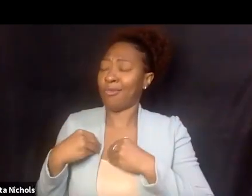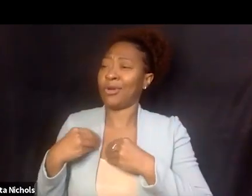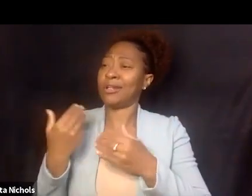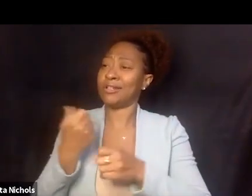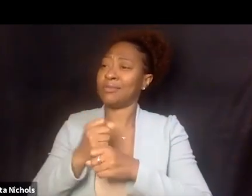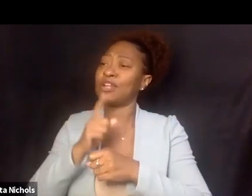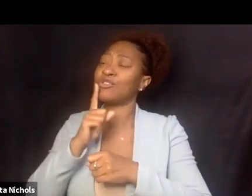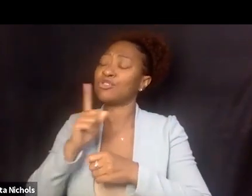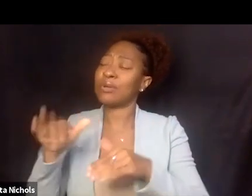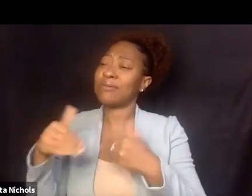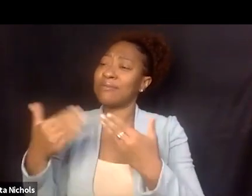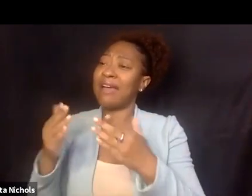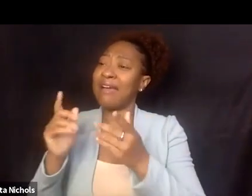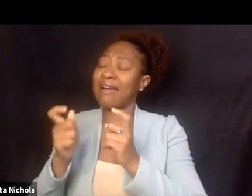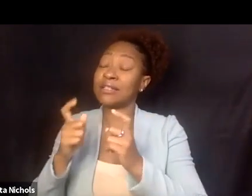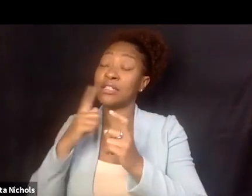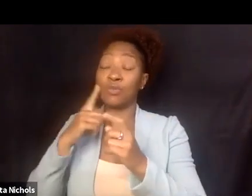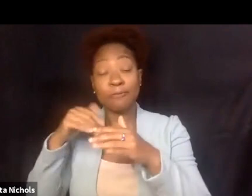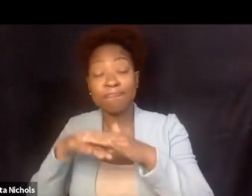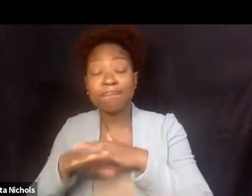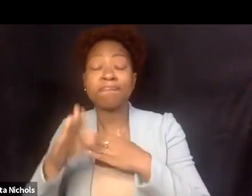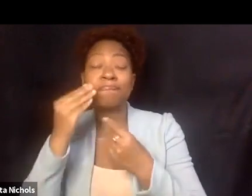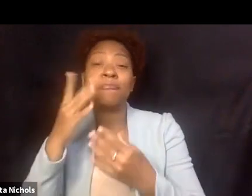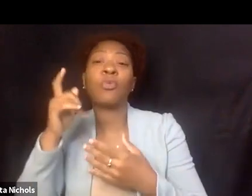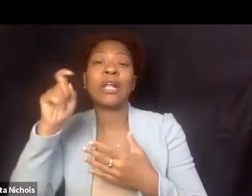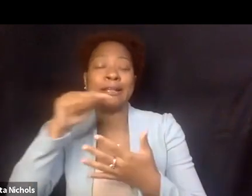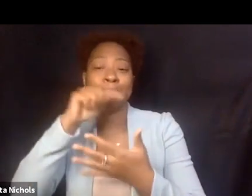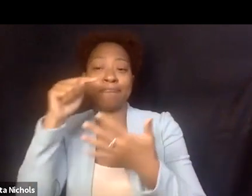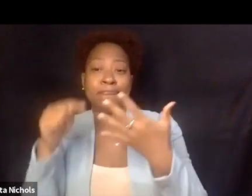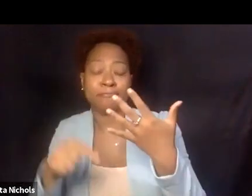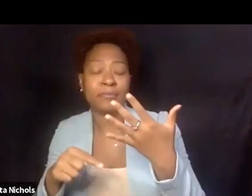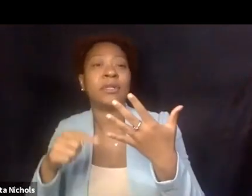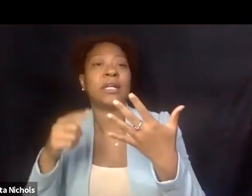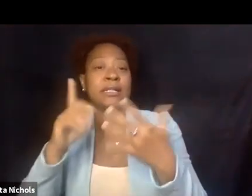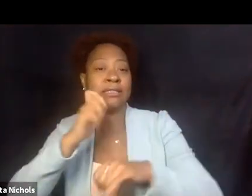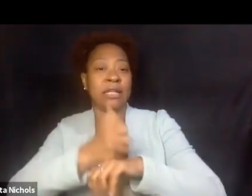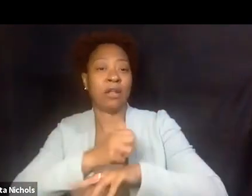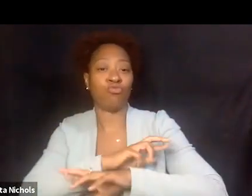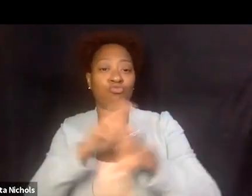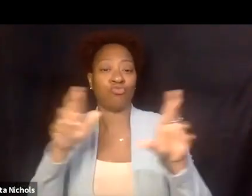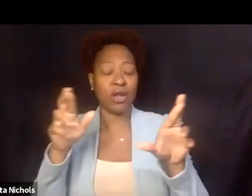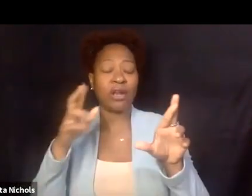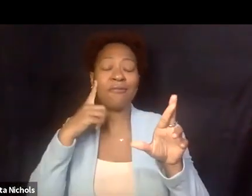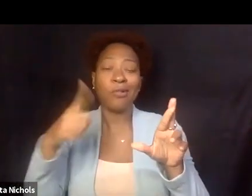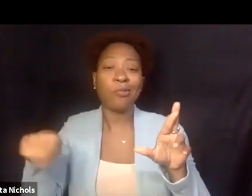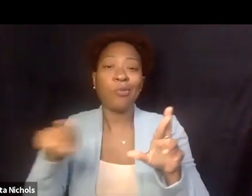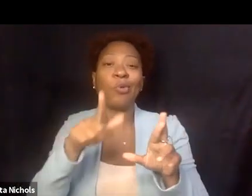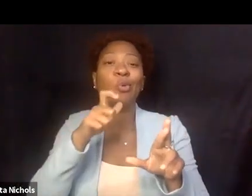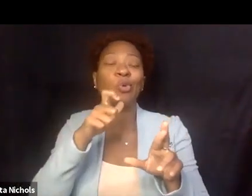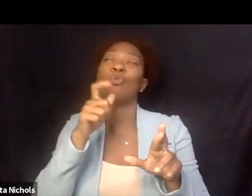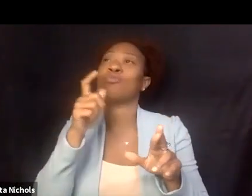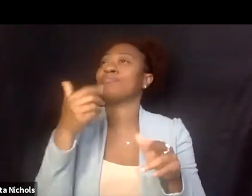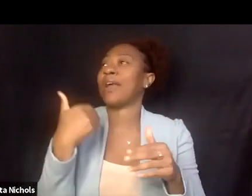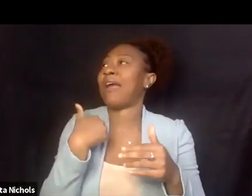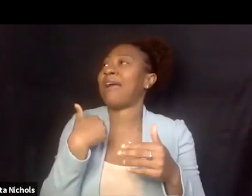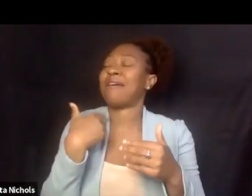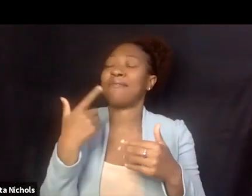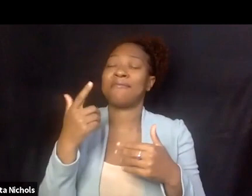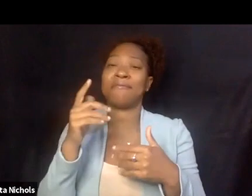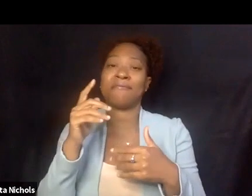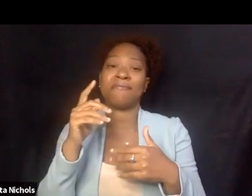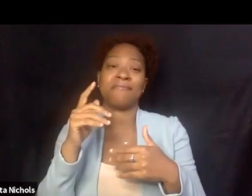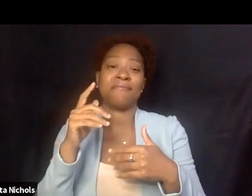access? Right? Whether it's that we're walking into a space and we're asking for it because we want to be disrupting those norms,